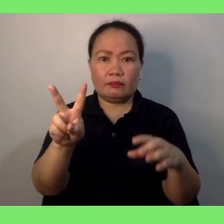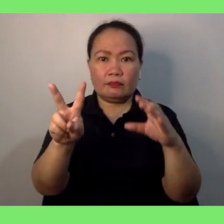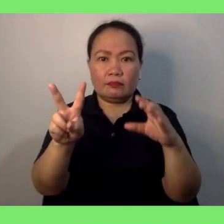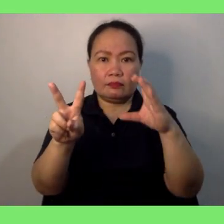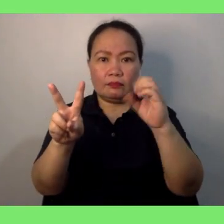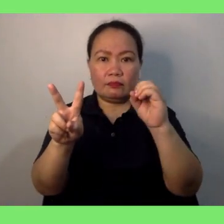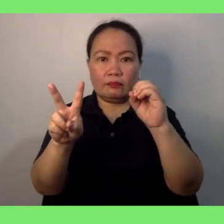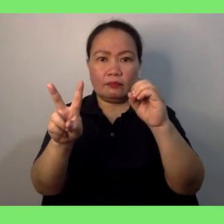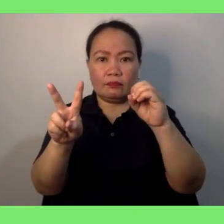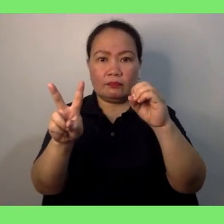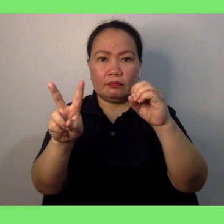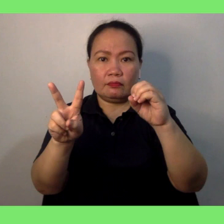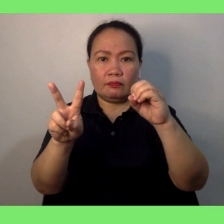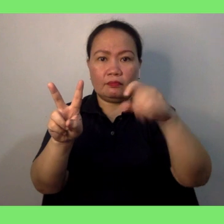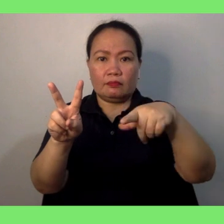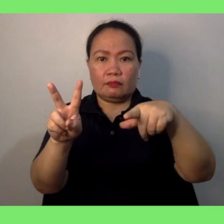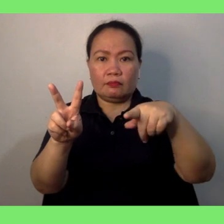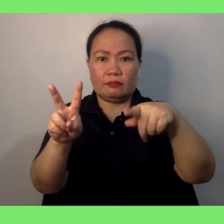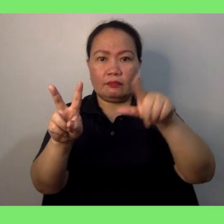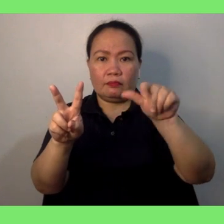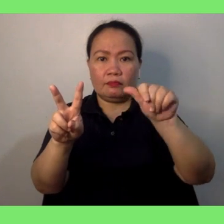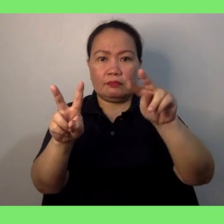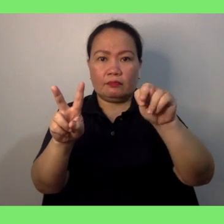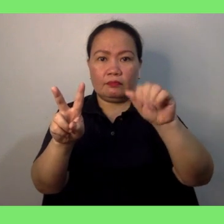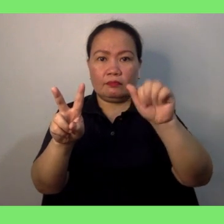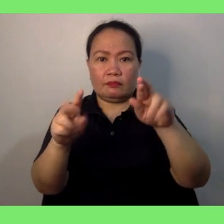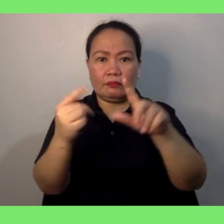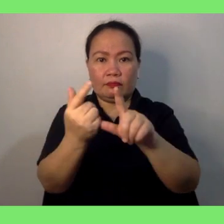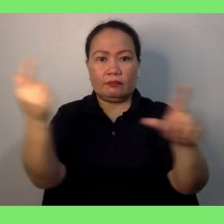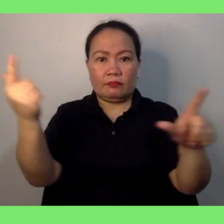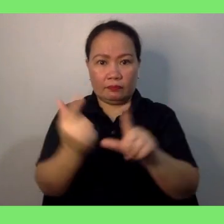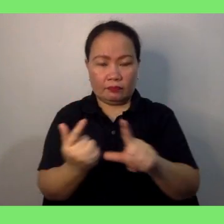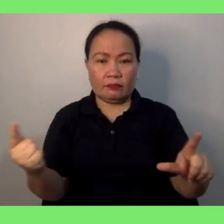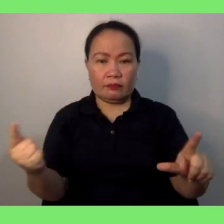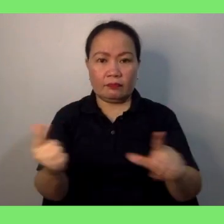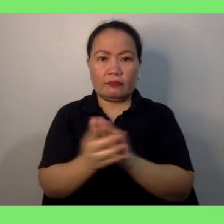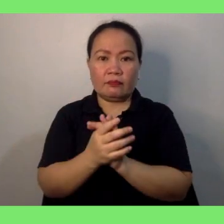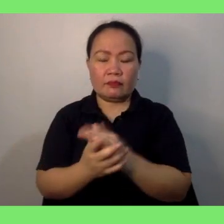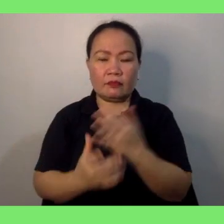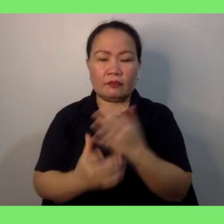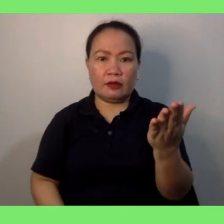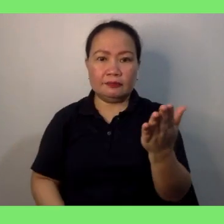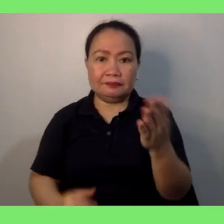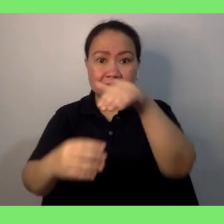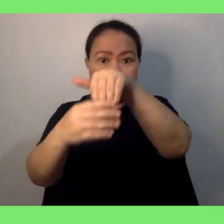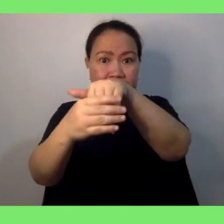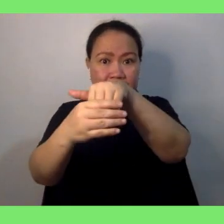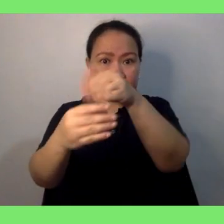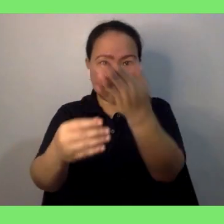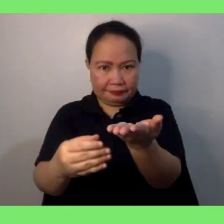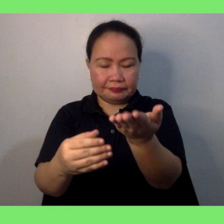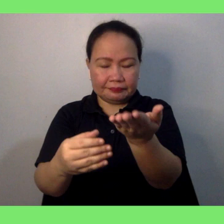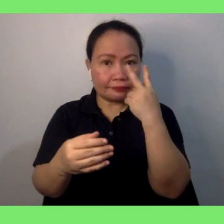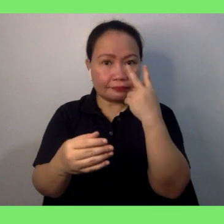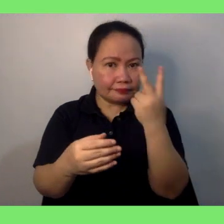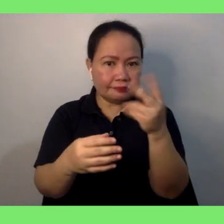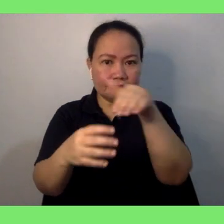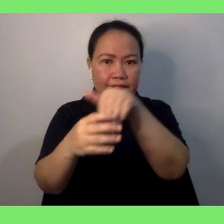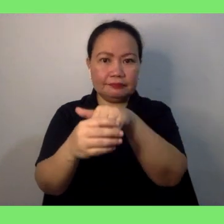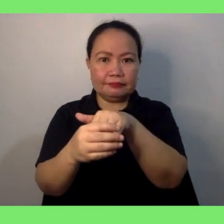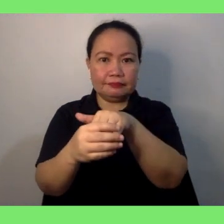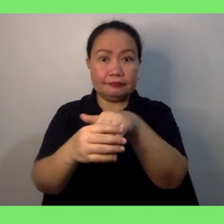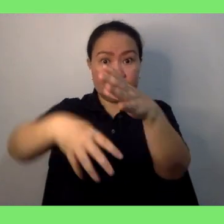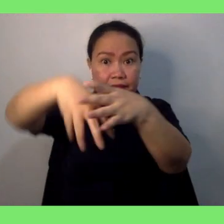So, tatandaan na kapag meron po tayong two coplanar lines, ito yung interior. Okay? Ito